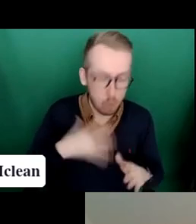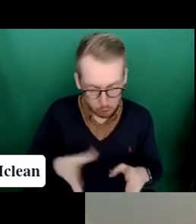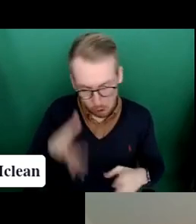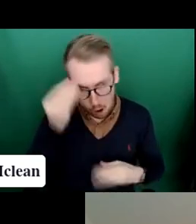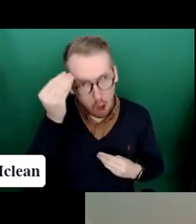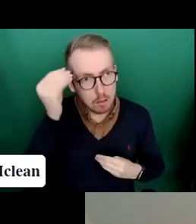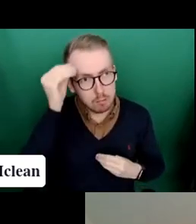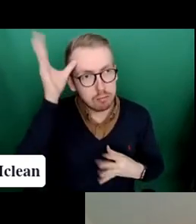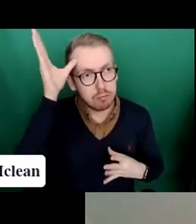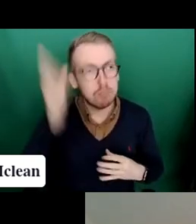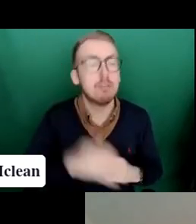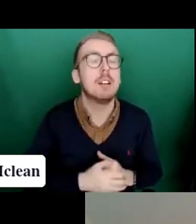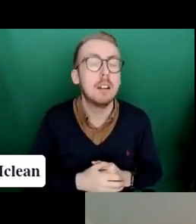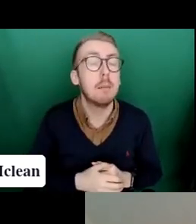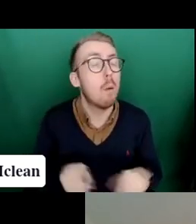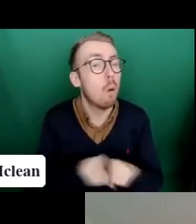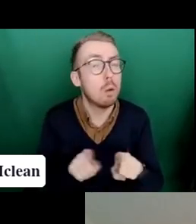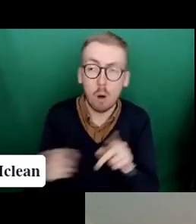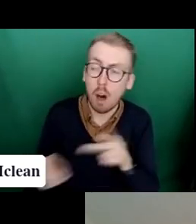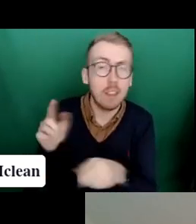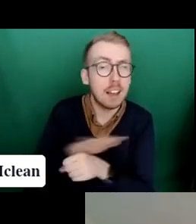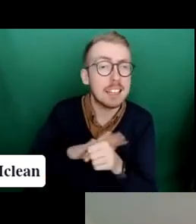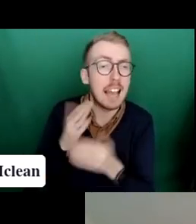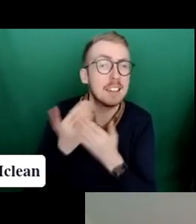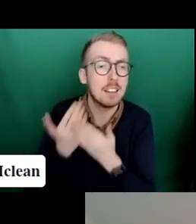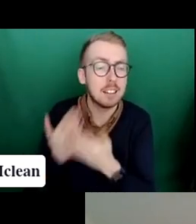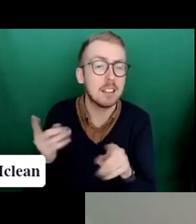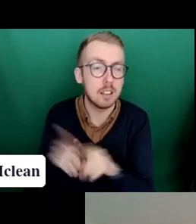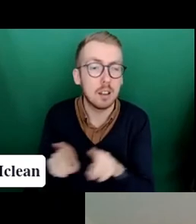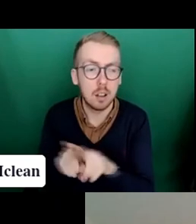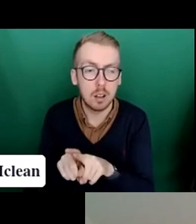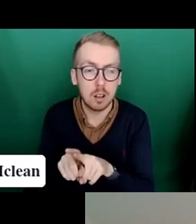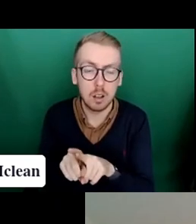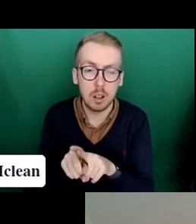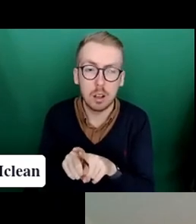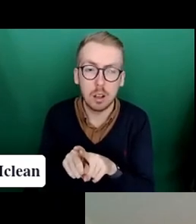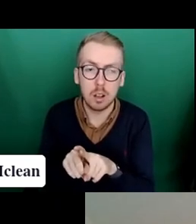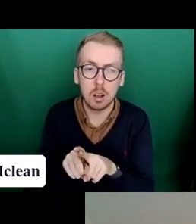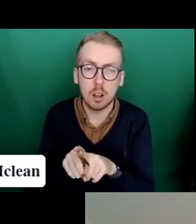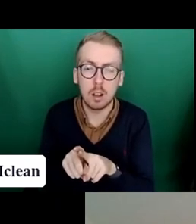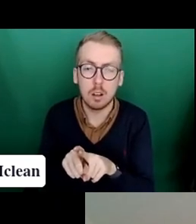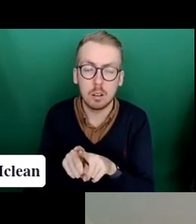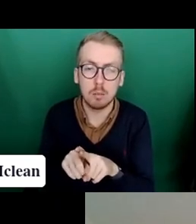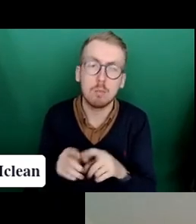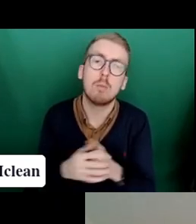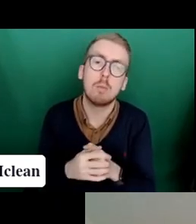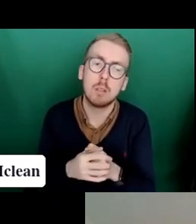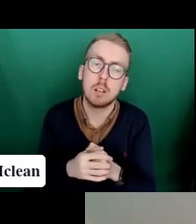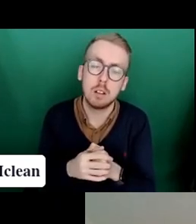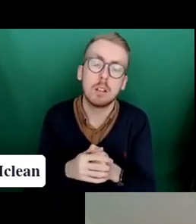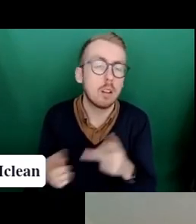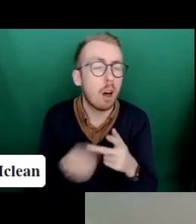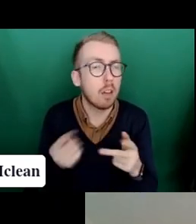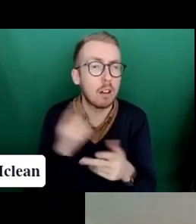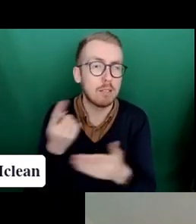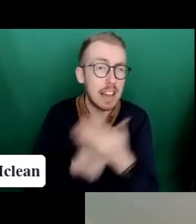also seeing the case studies from others, you know, using say council run or university run or independent museums, you